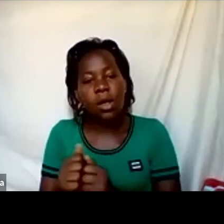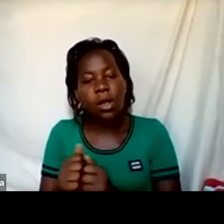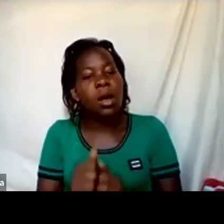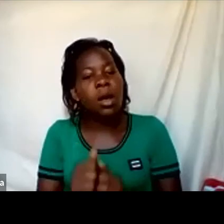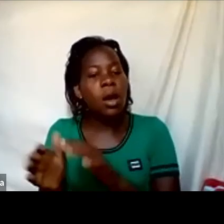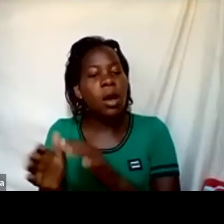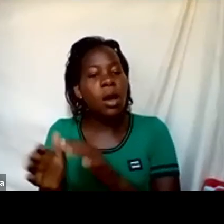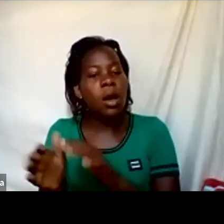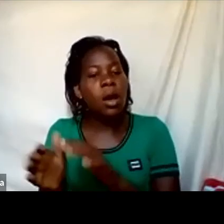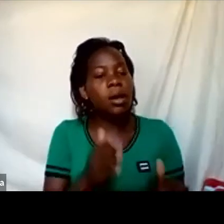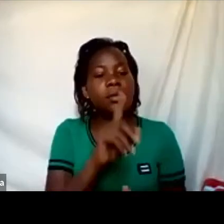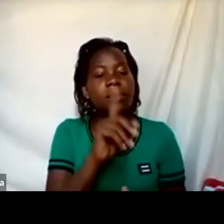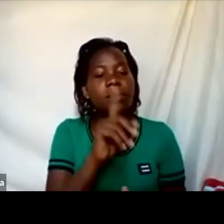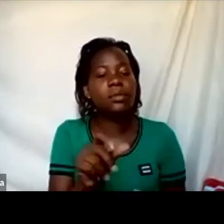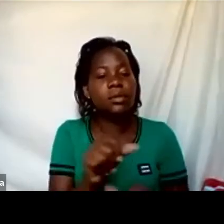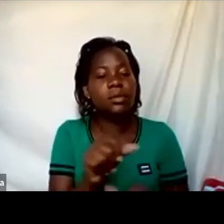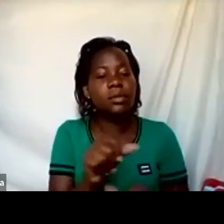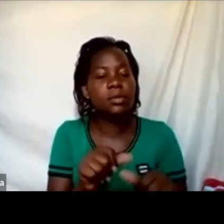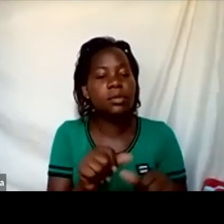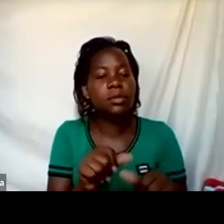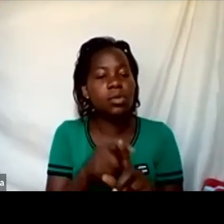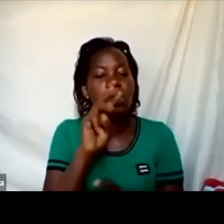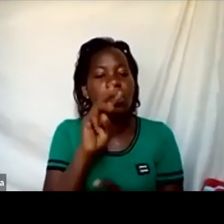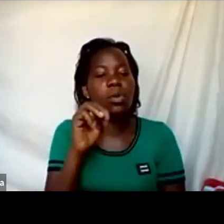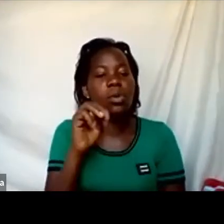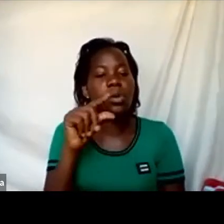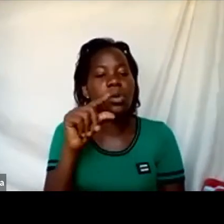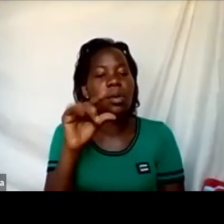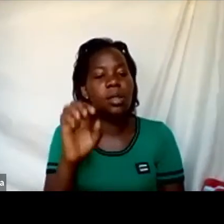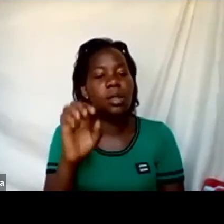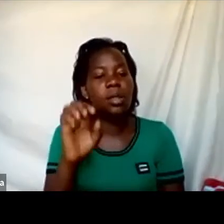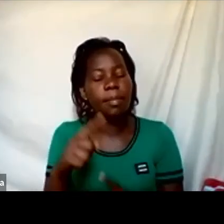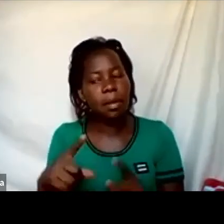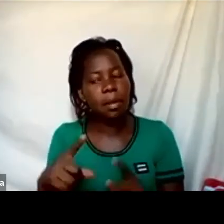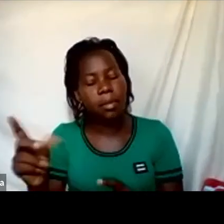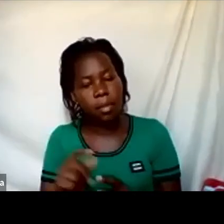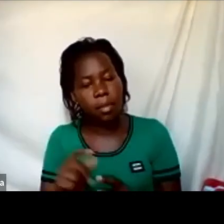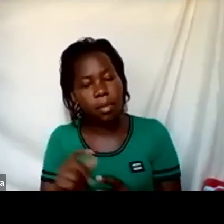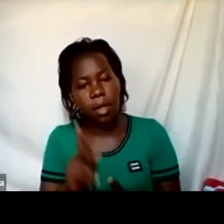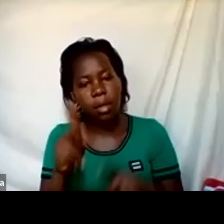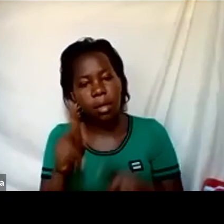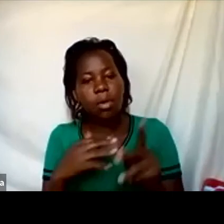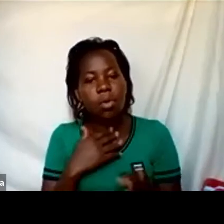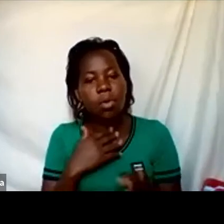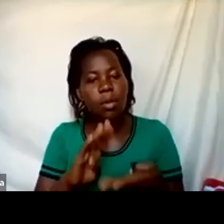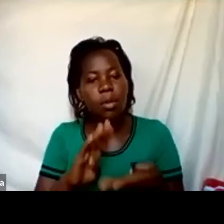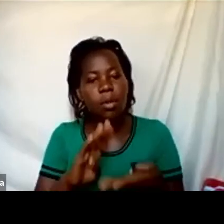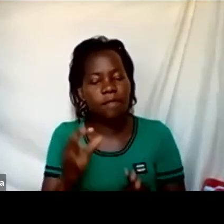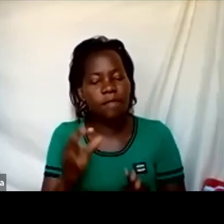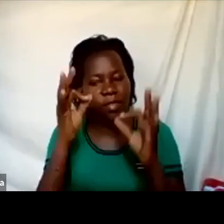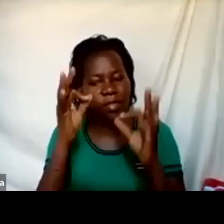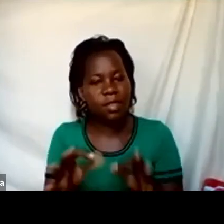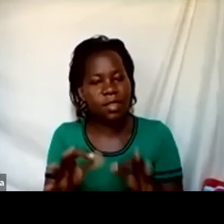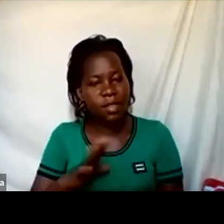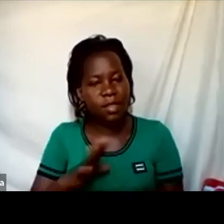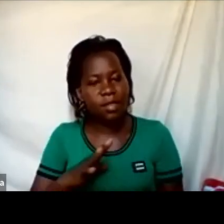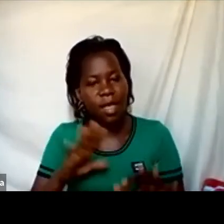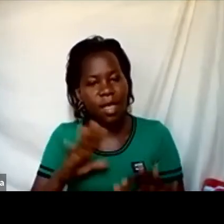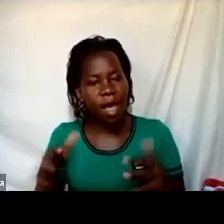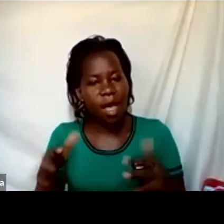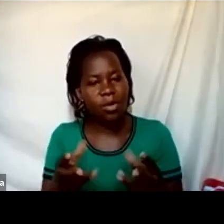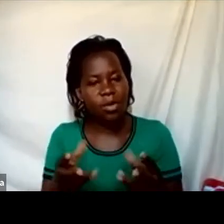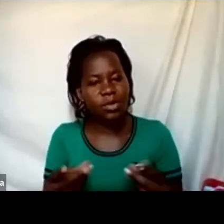question to Dr. Maggie, who has sadly left. People want to partner when things are okay. How do you accommodate such a situation and yet people don't